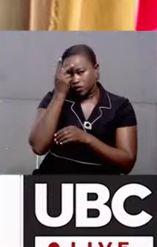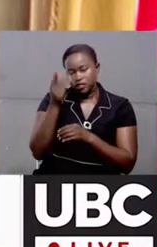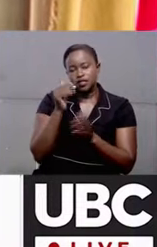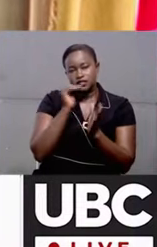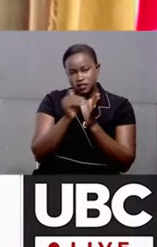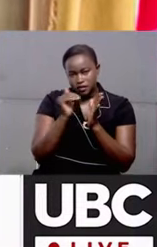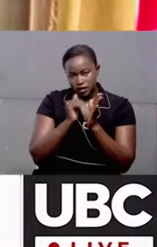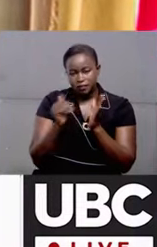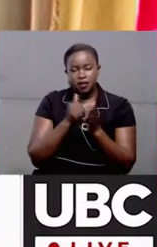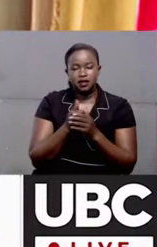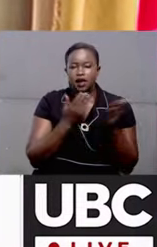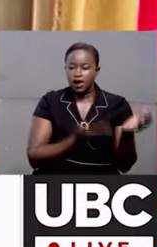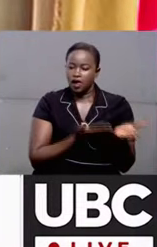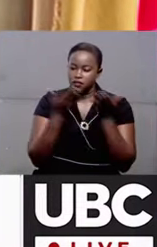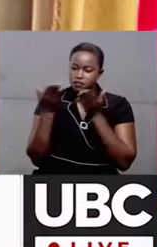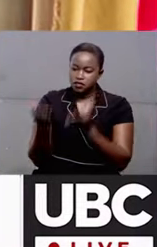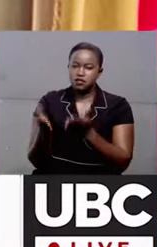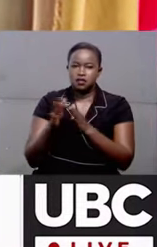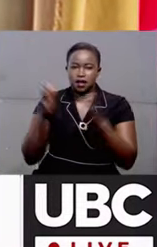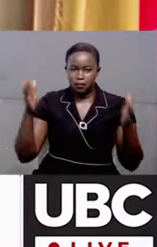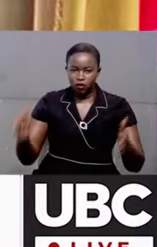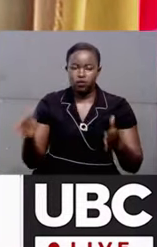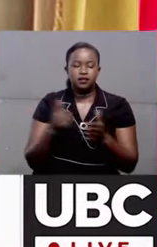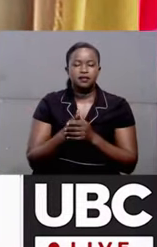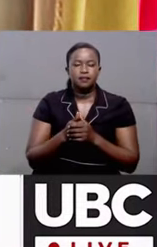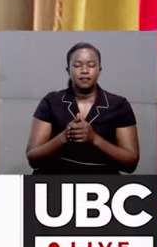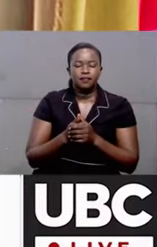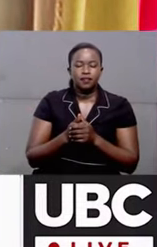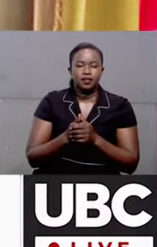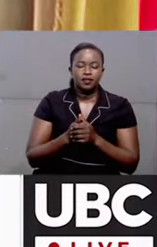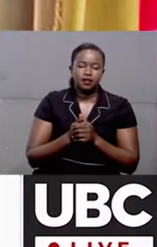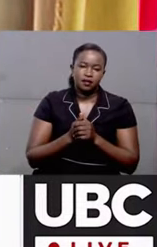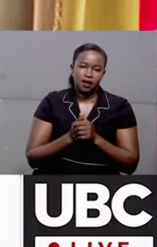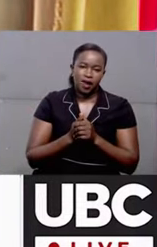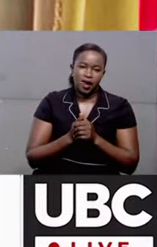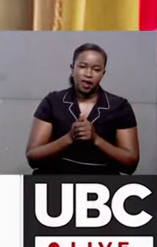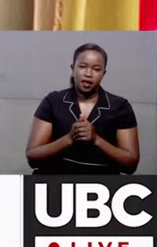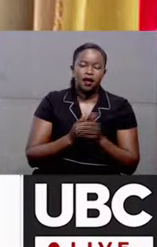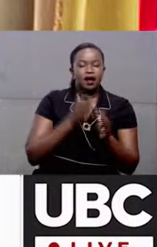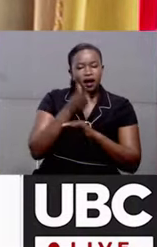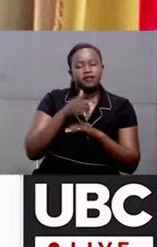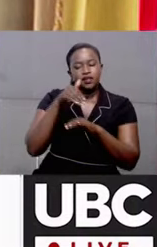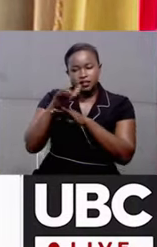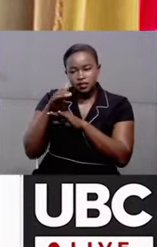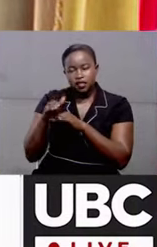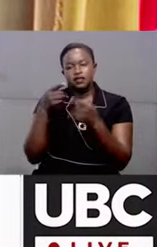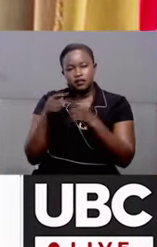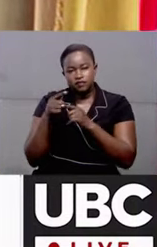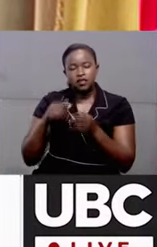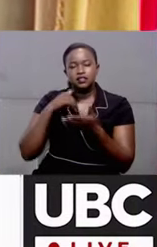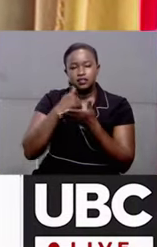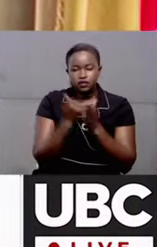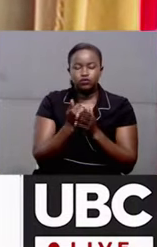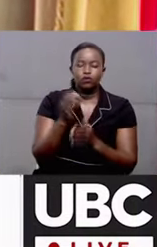statements to be tabled for onward transmission to the relevant sectoral